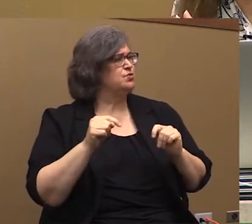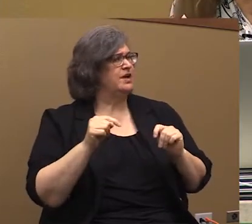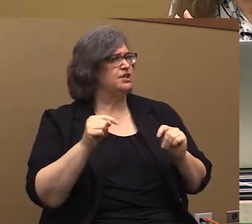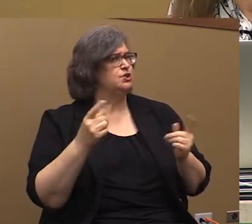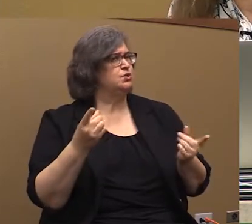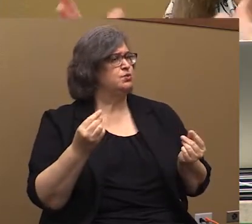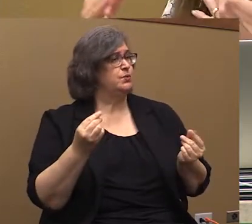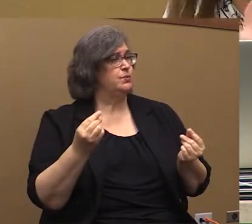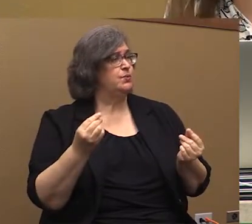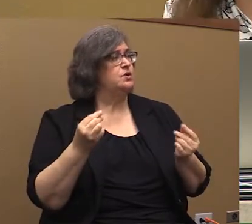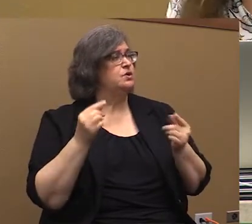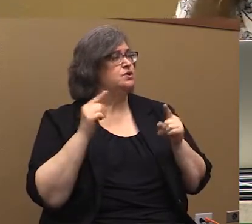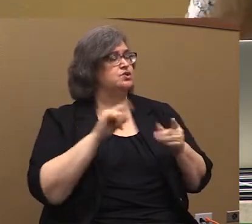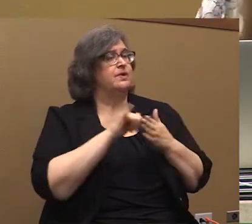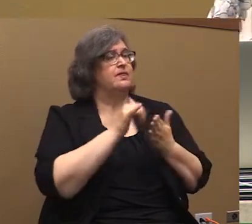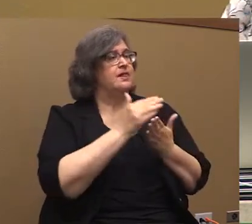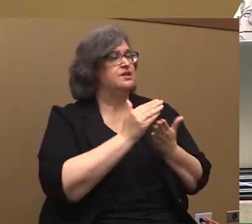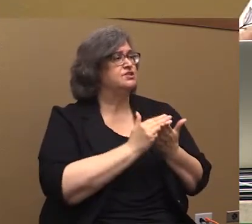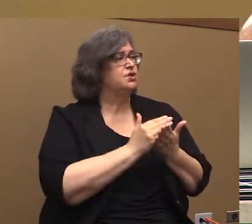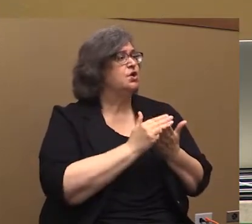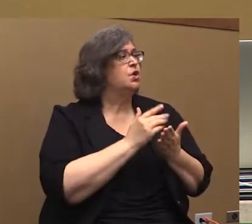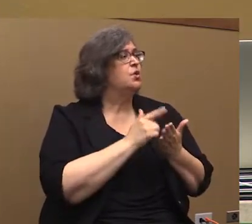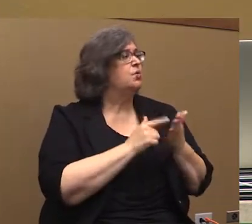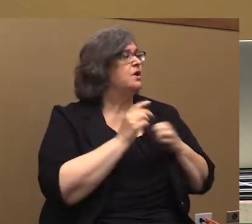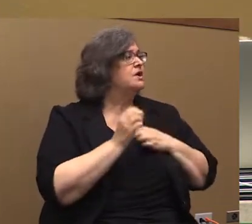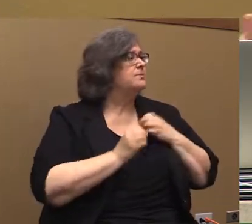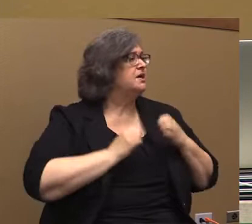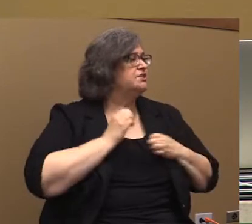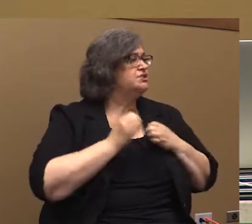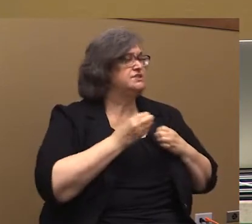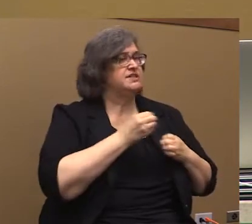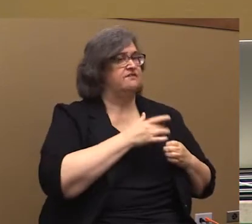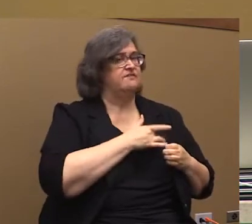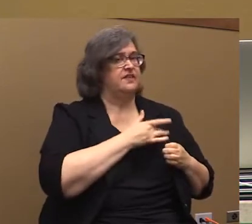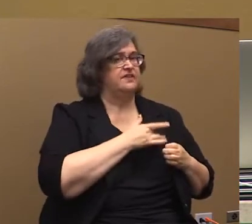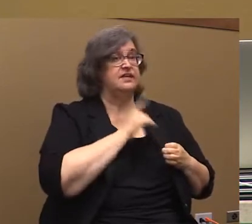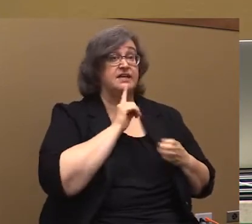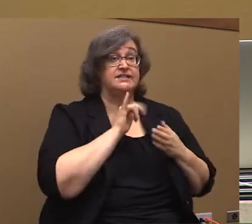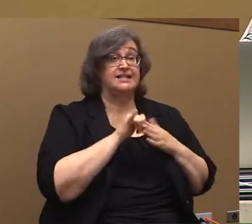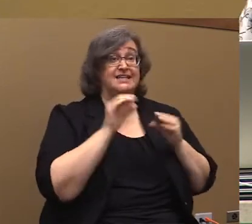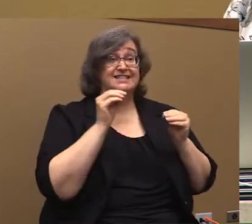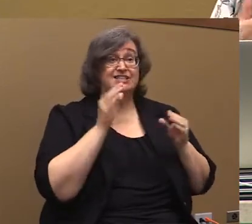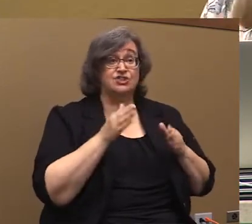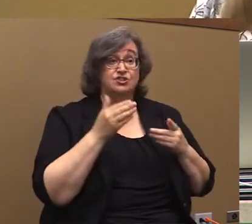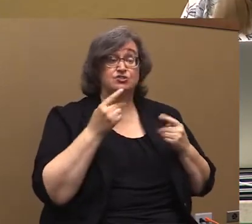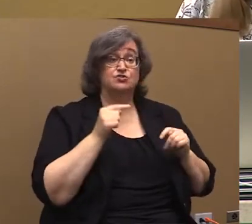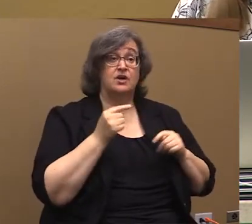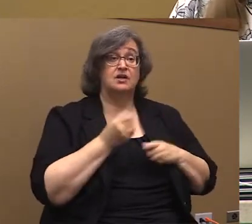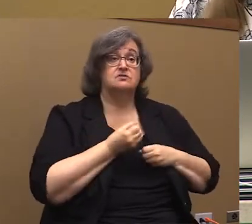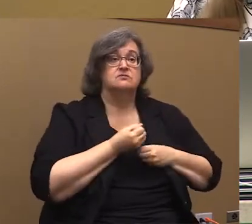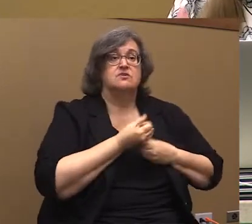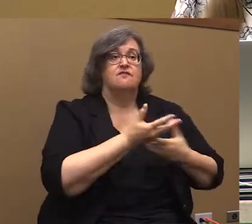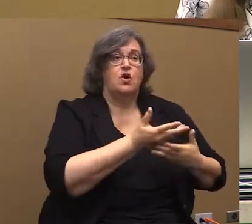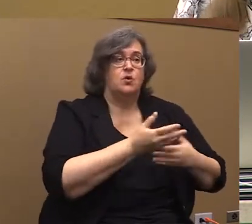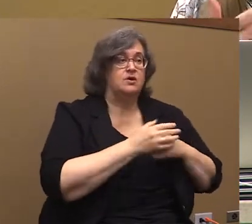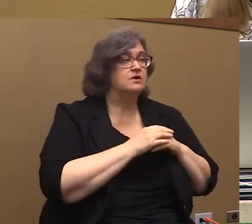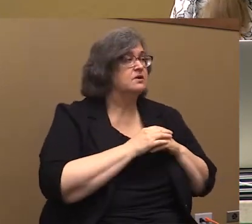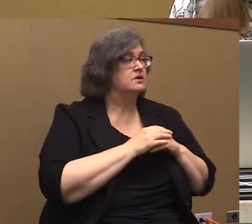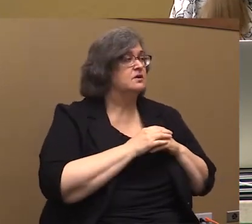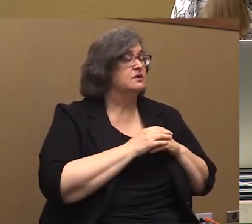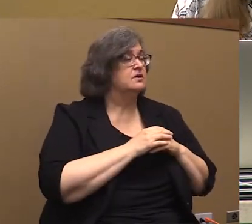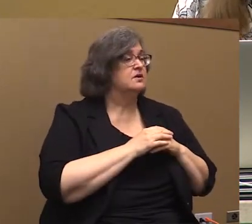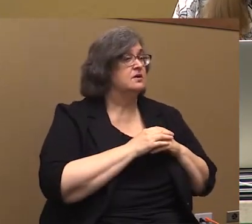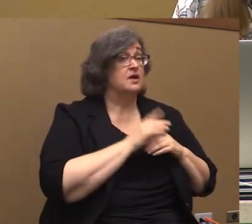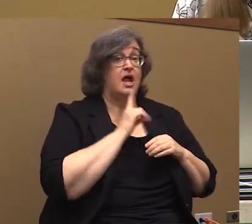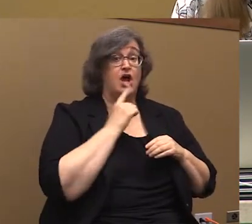teacher? That what is she trying to do in this lesson? What emotions and feelings is that